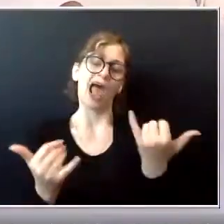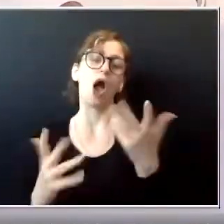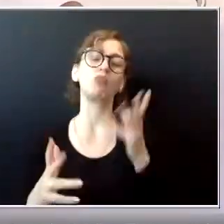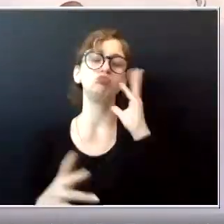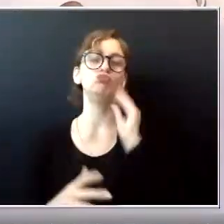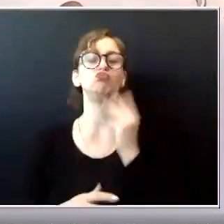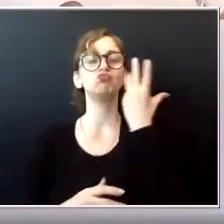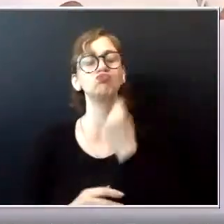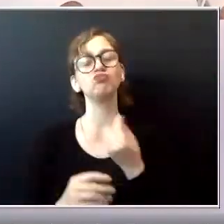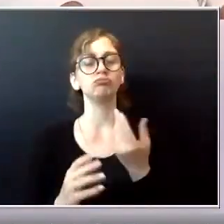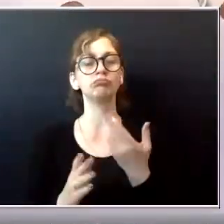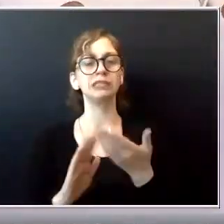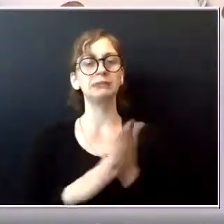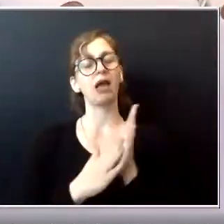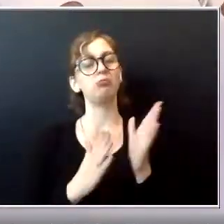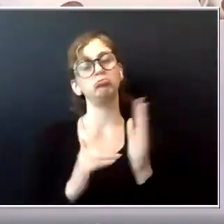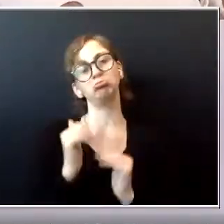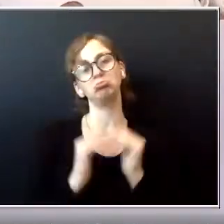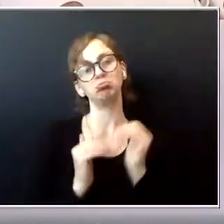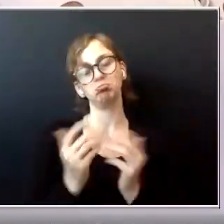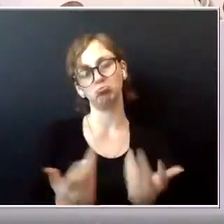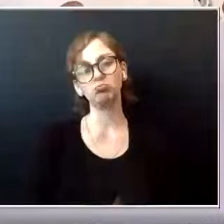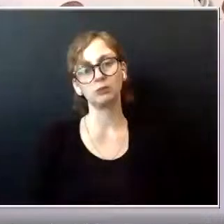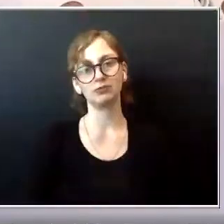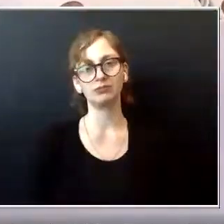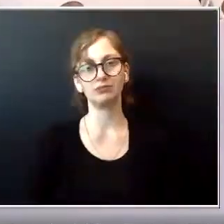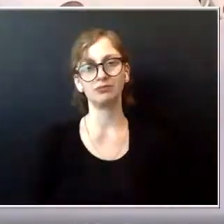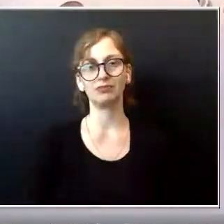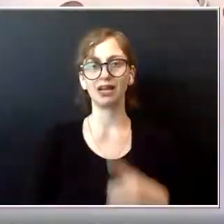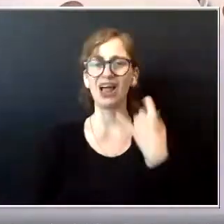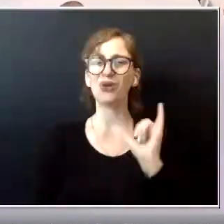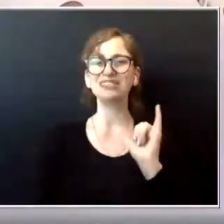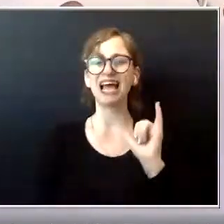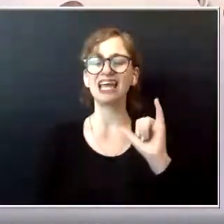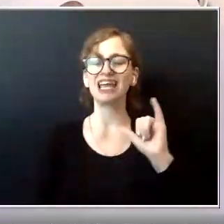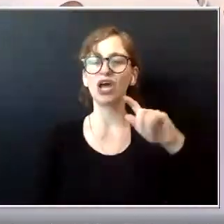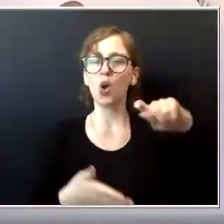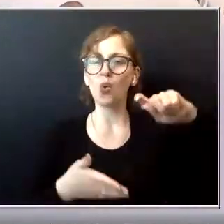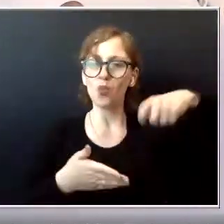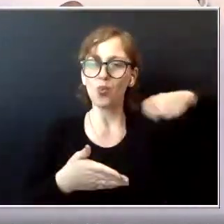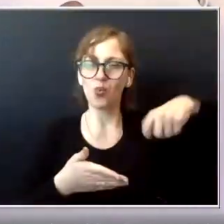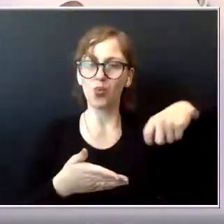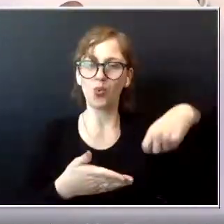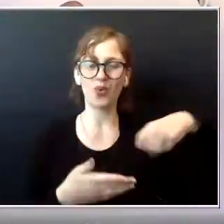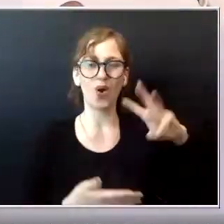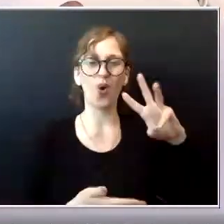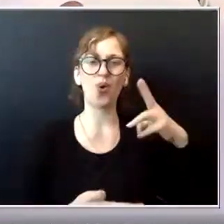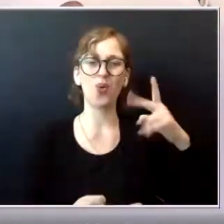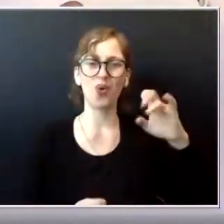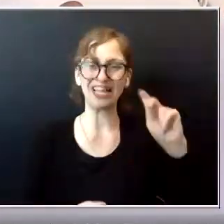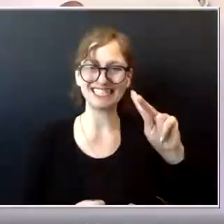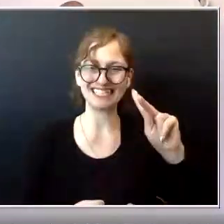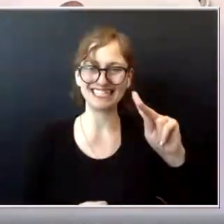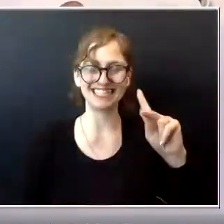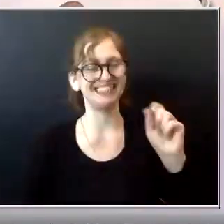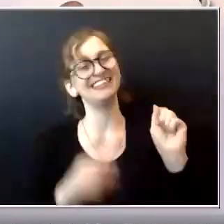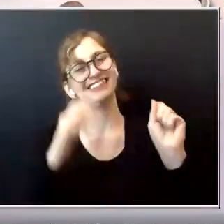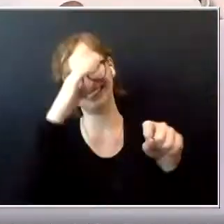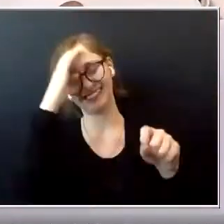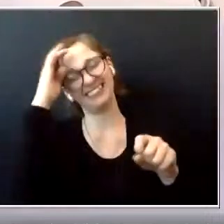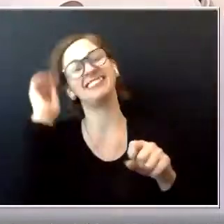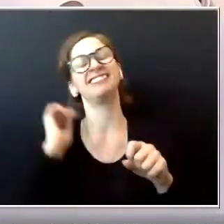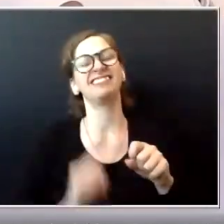has actually gotten much better. It looks like a whisk, a little miniature whisk that you're putting up there, and it's covered in something. So